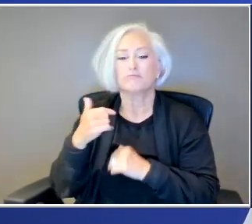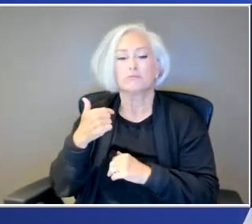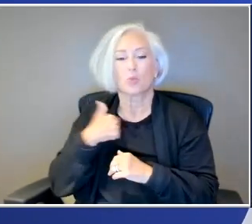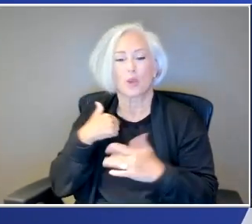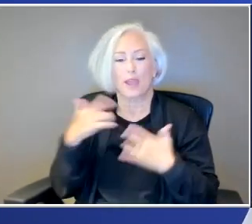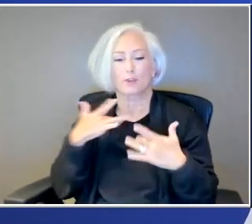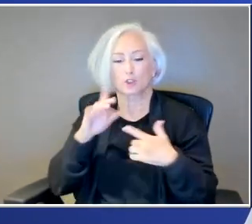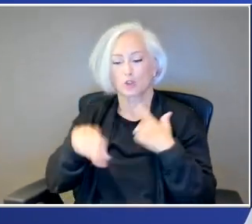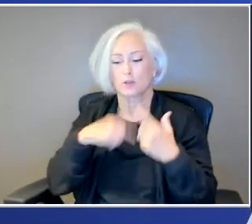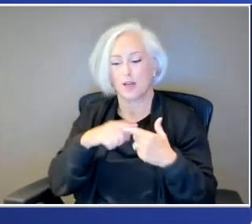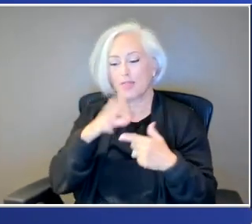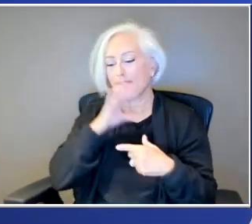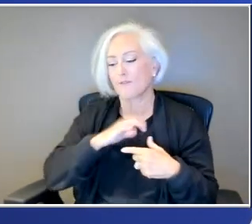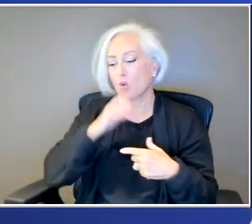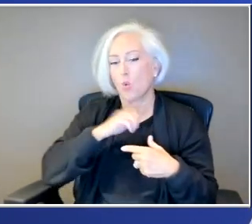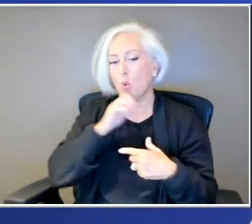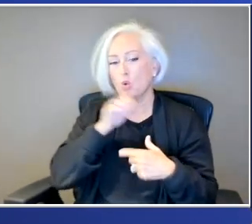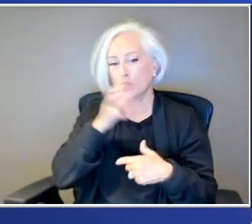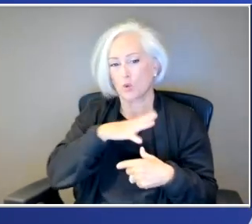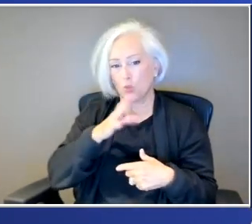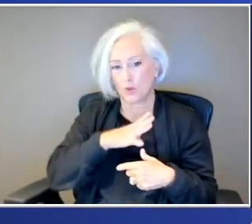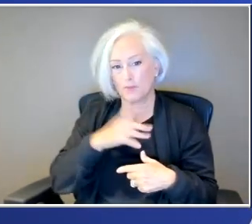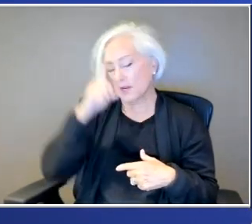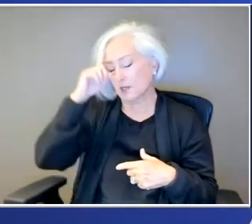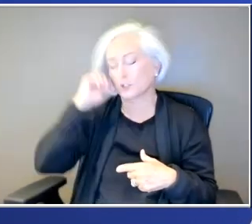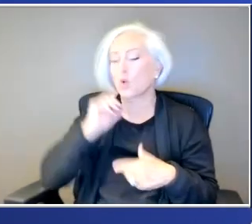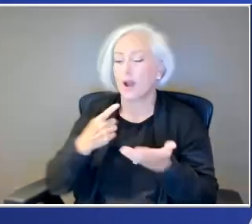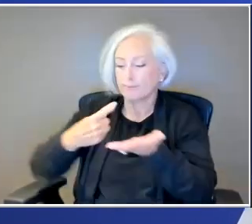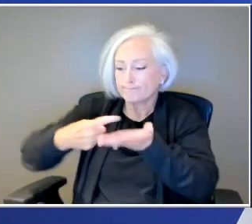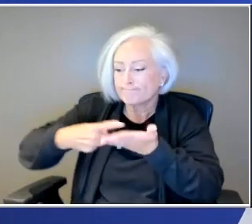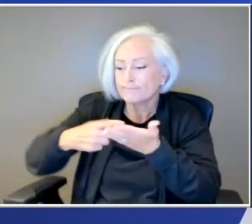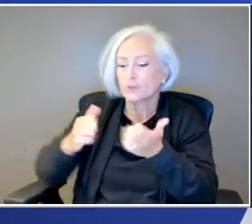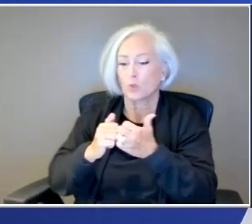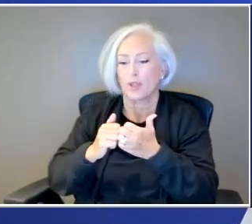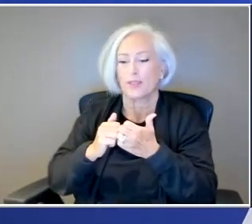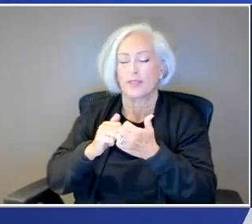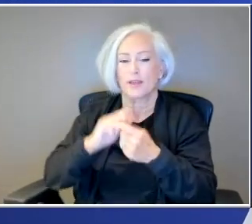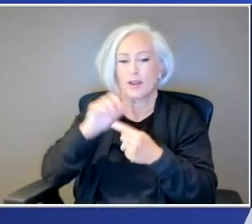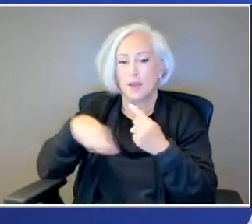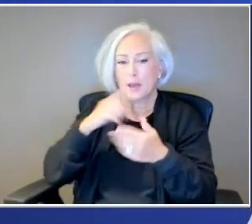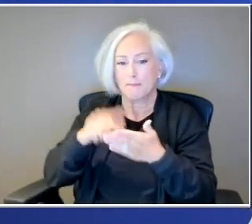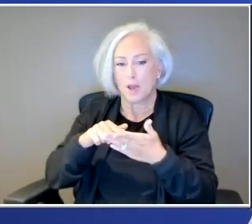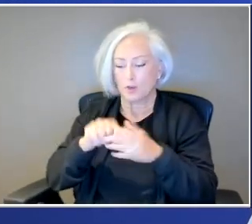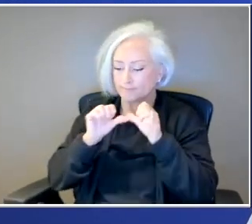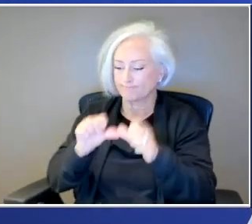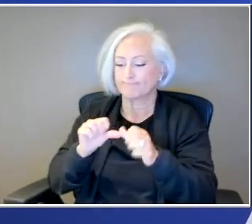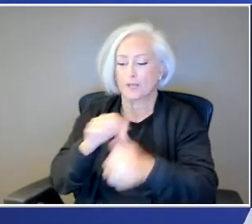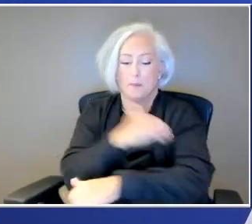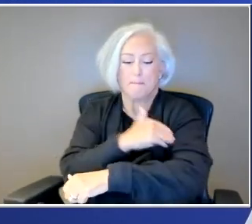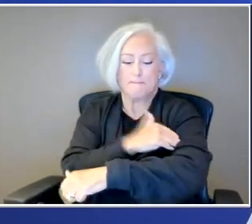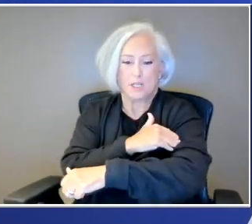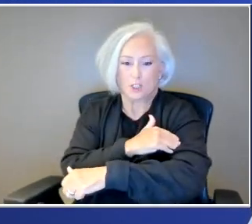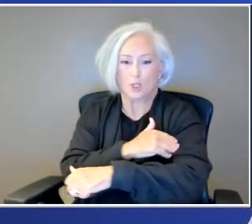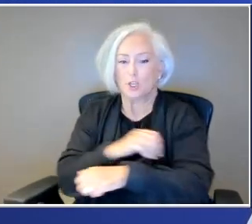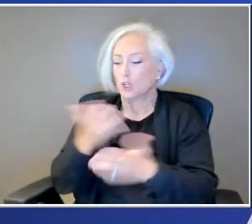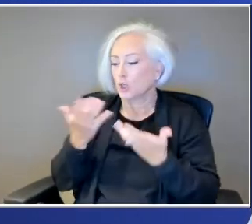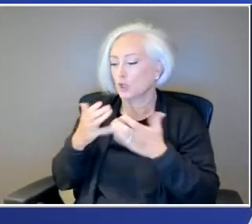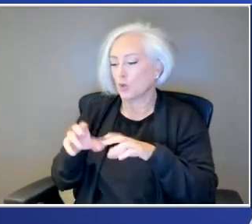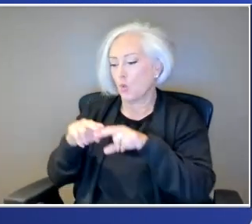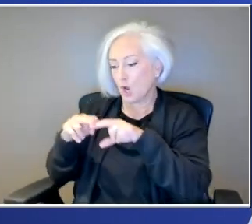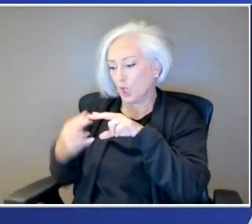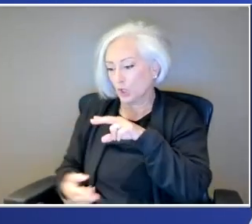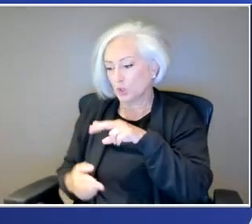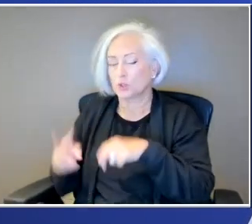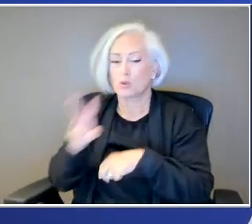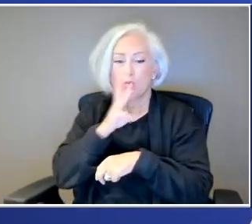women. So I counsel a lot specifically about maintaining muscle mass. So you don't just lose fat and water, you also lose muscle. And